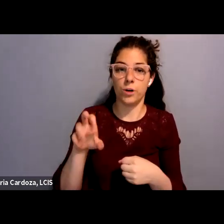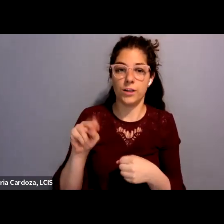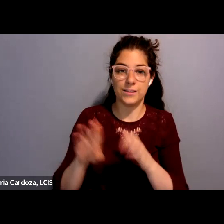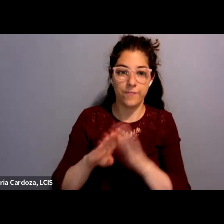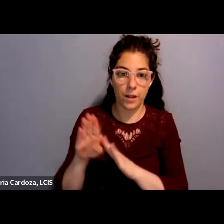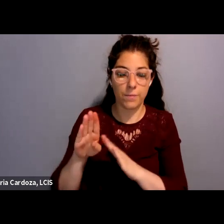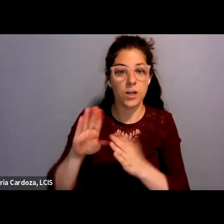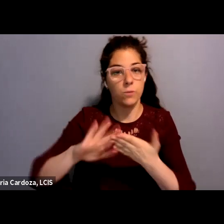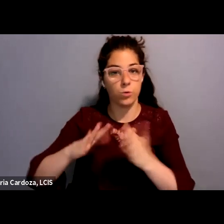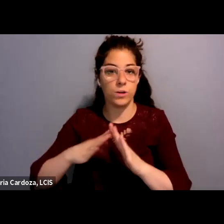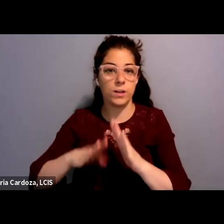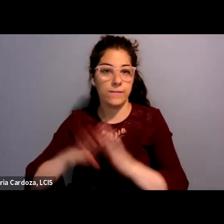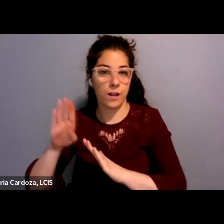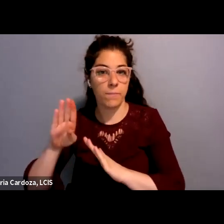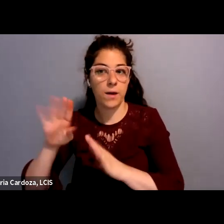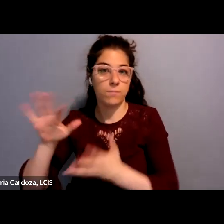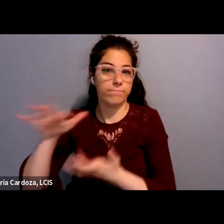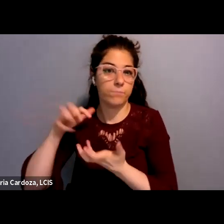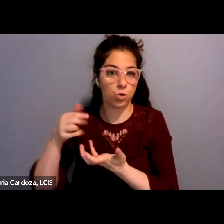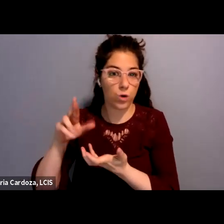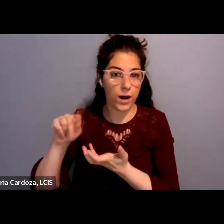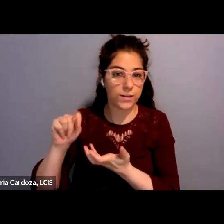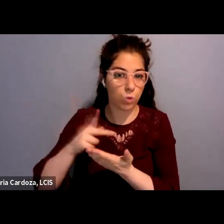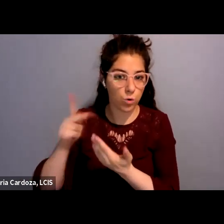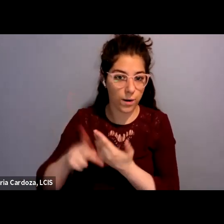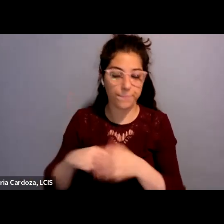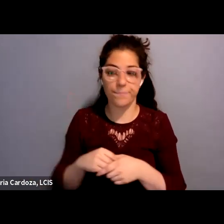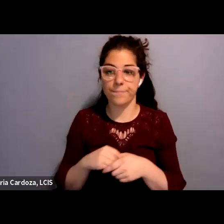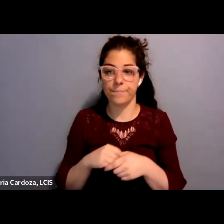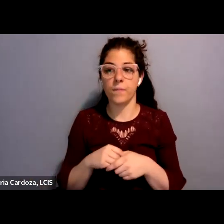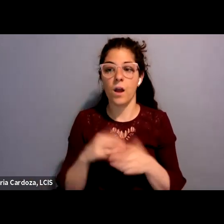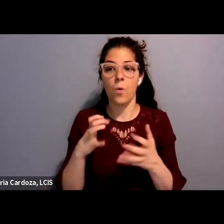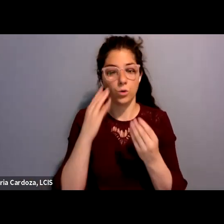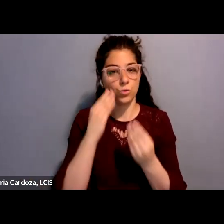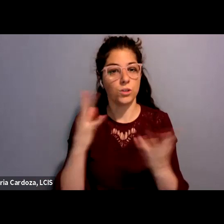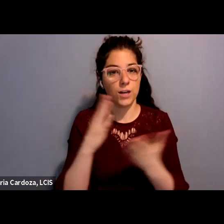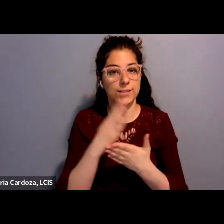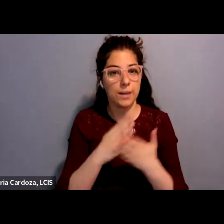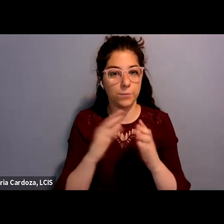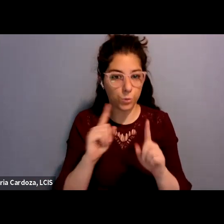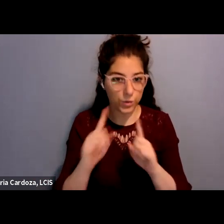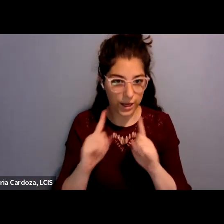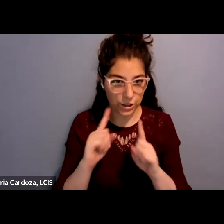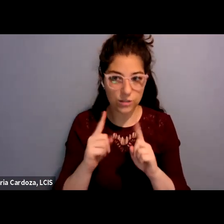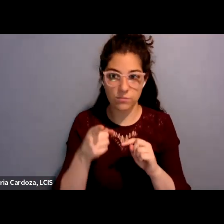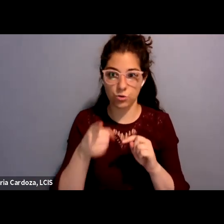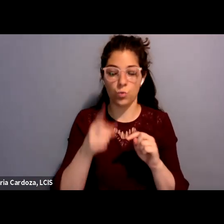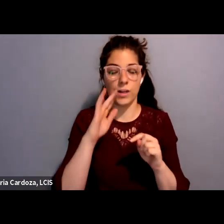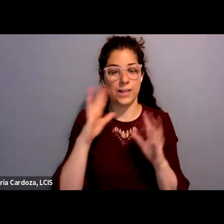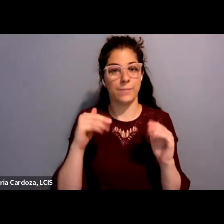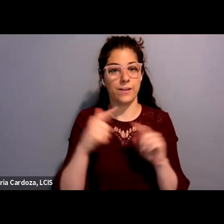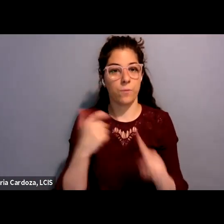Development Block Grant Program. I'd like to share a few post-event communications that you can expect from